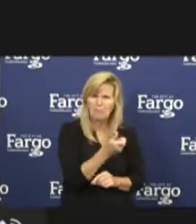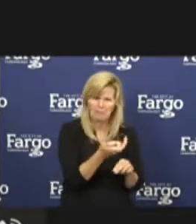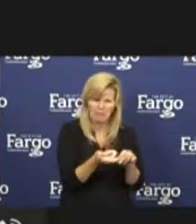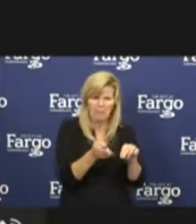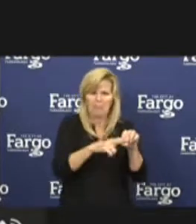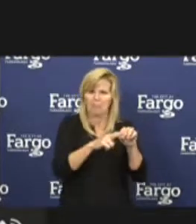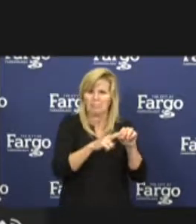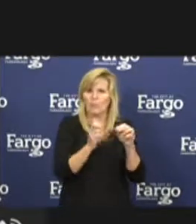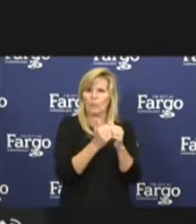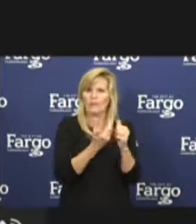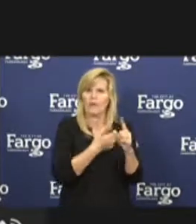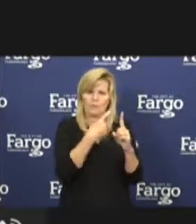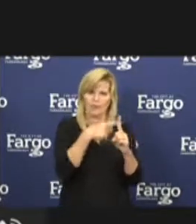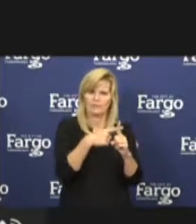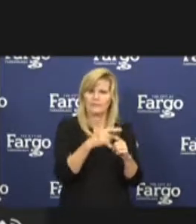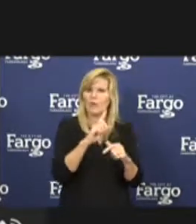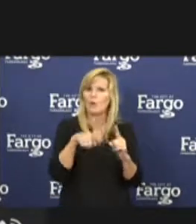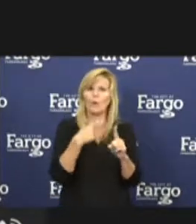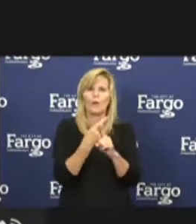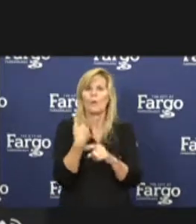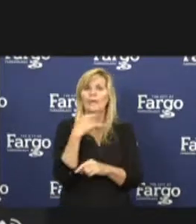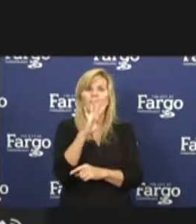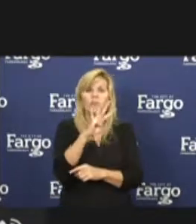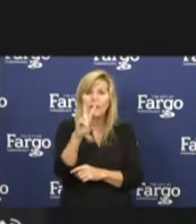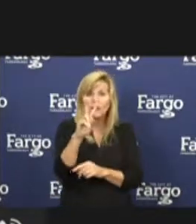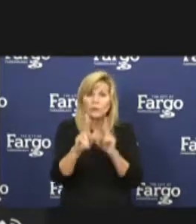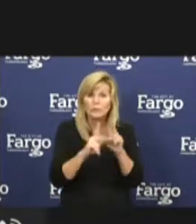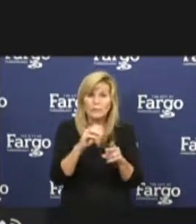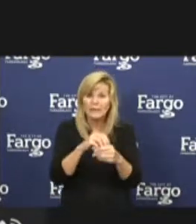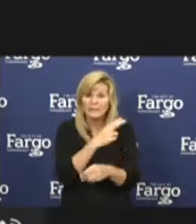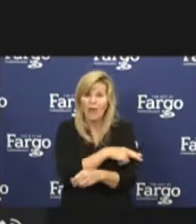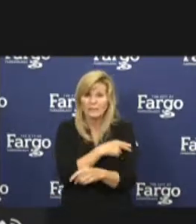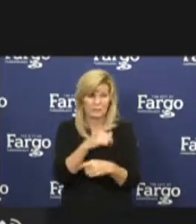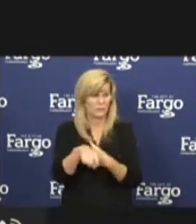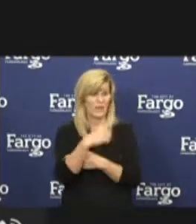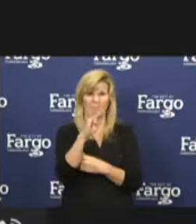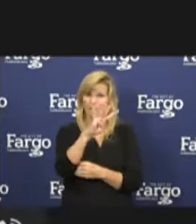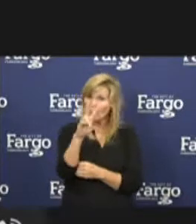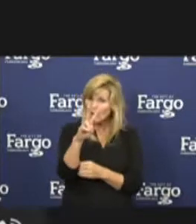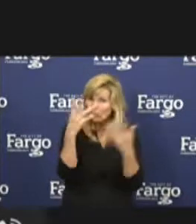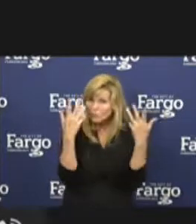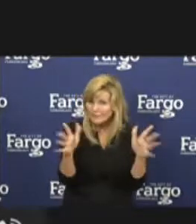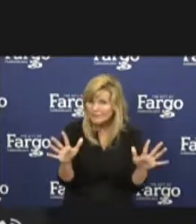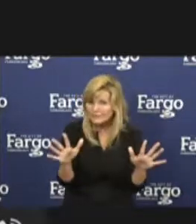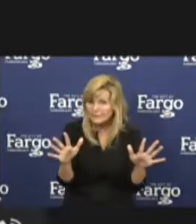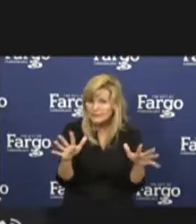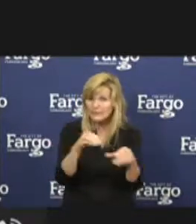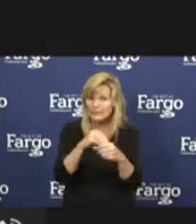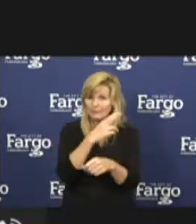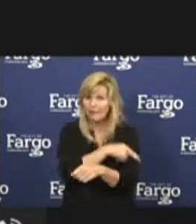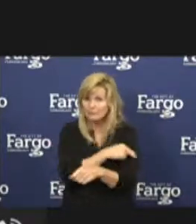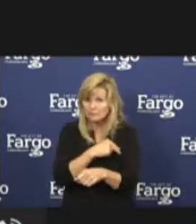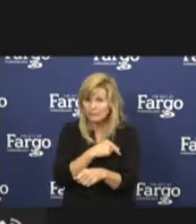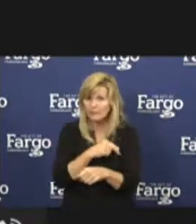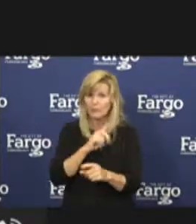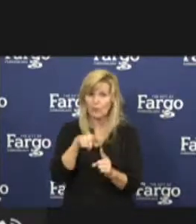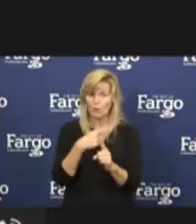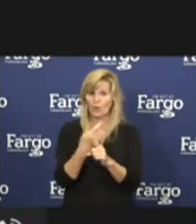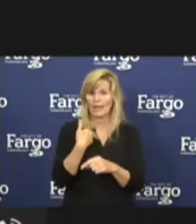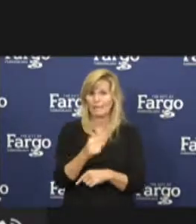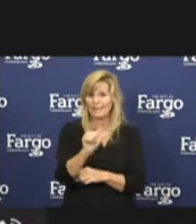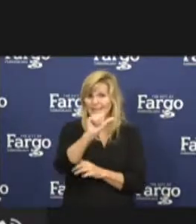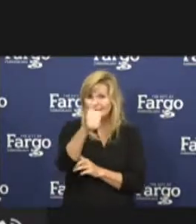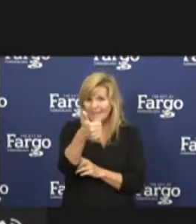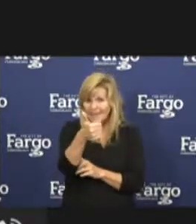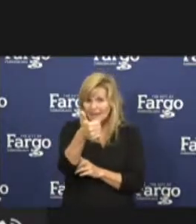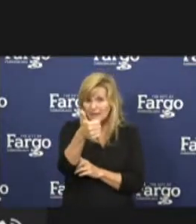rate. We only have 42 individuals hospitalized today because of COVID-19, and we only have 10